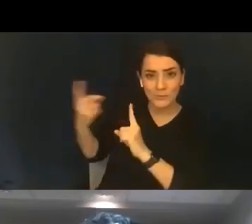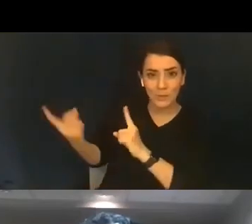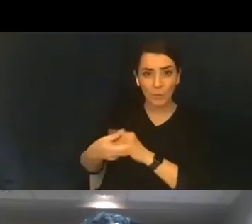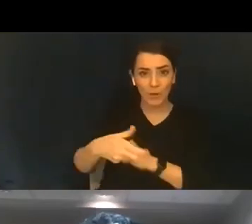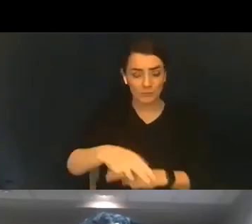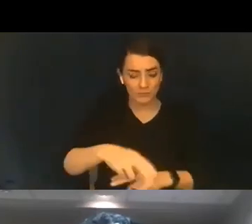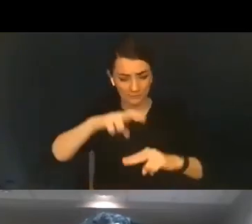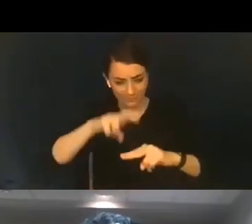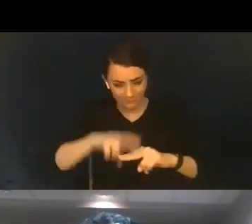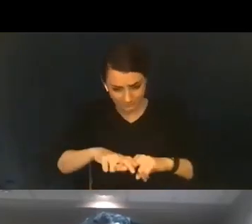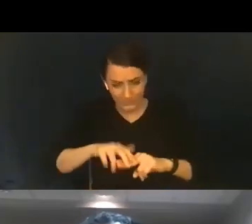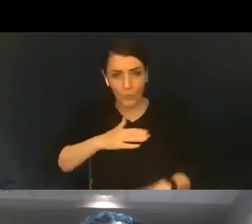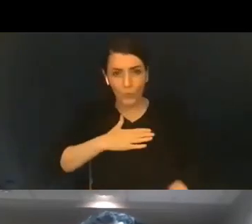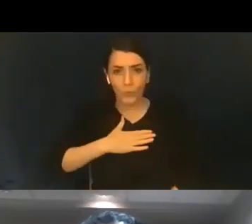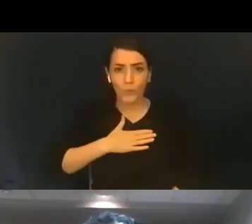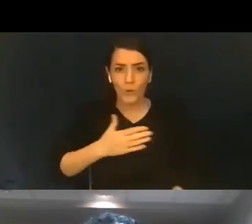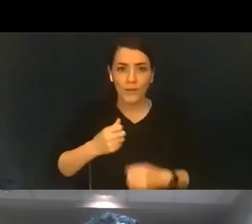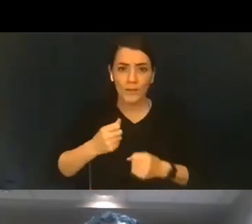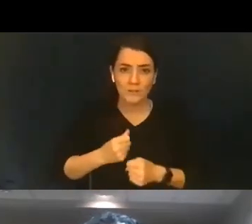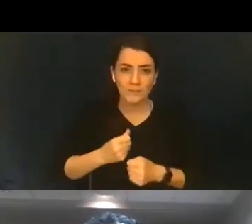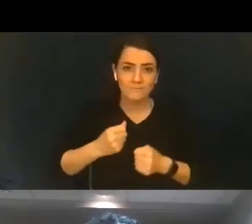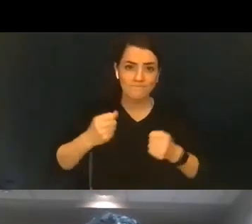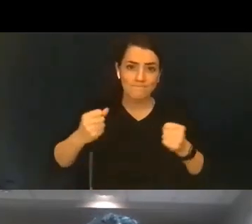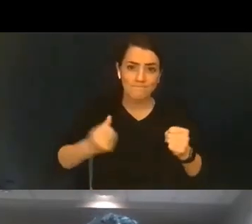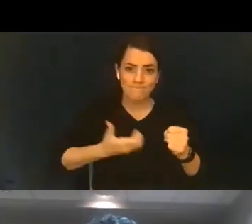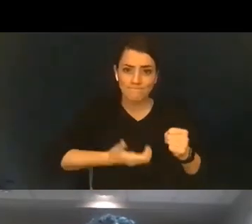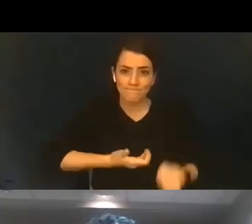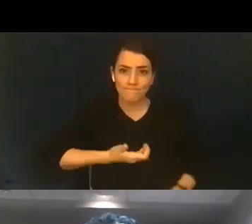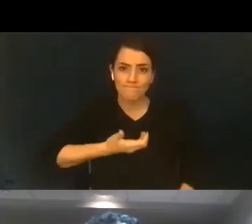to appreciate